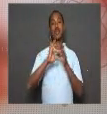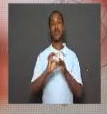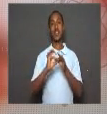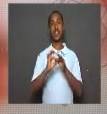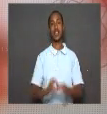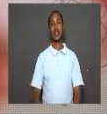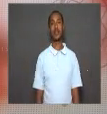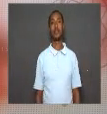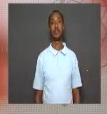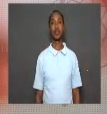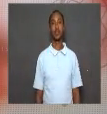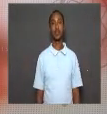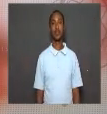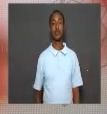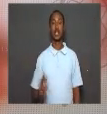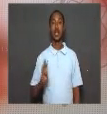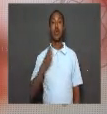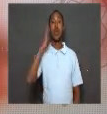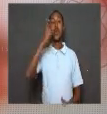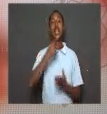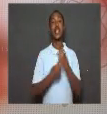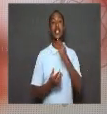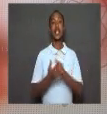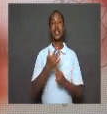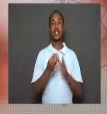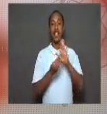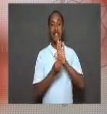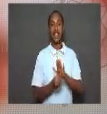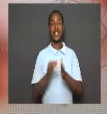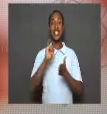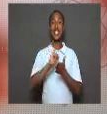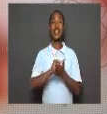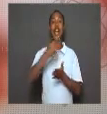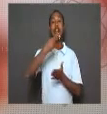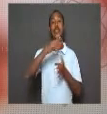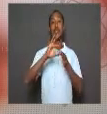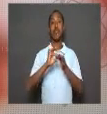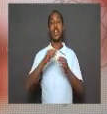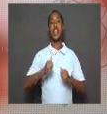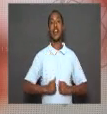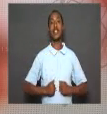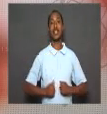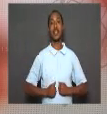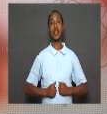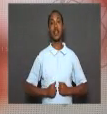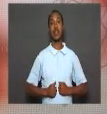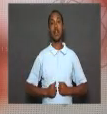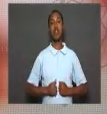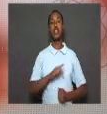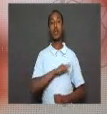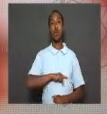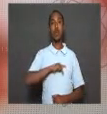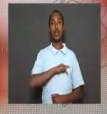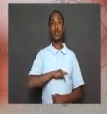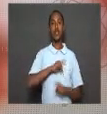bonding. We will discuss the effects that hydrogen bonding has on the